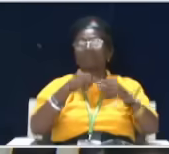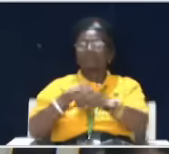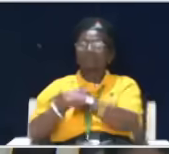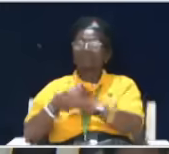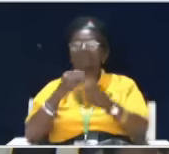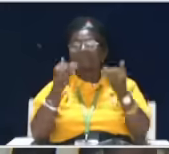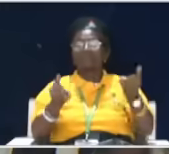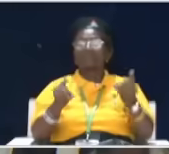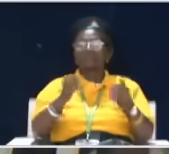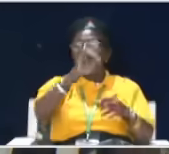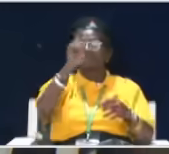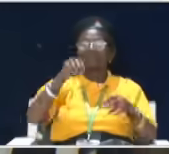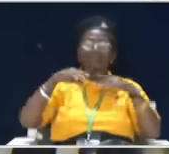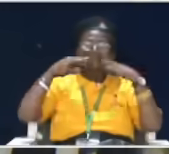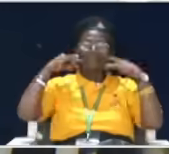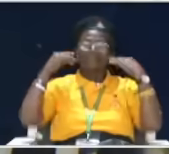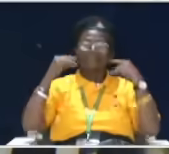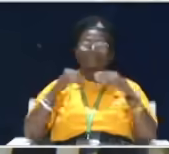is to you.